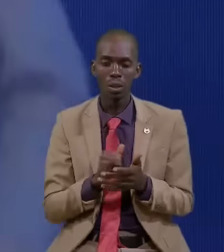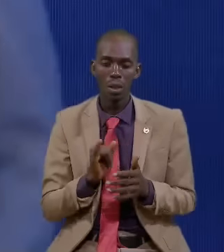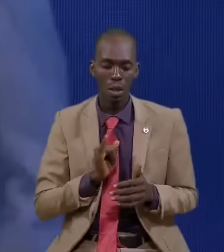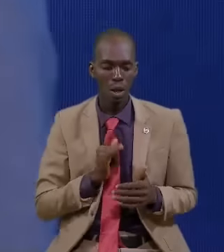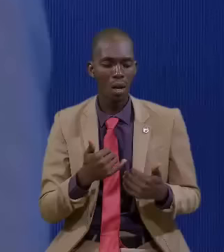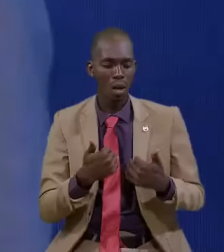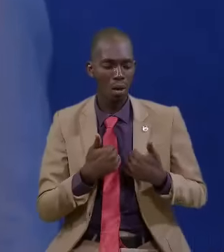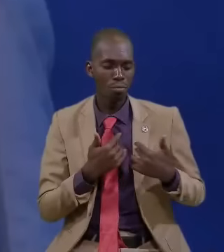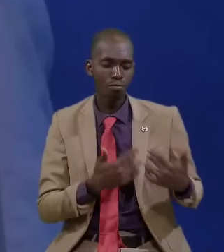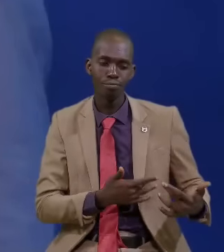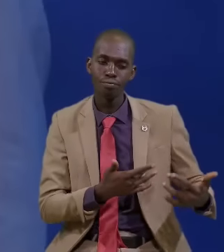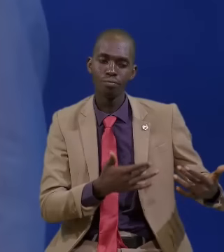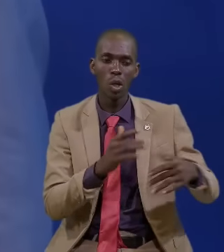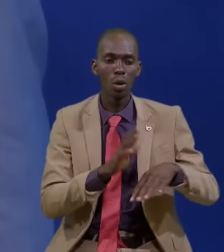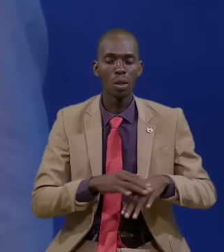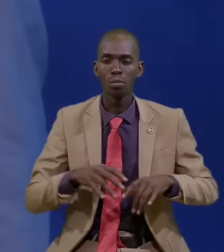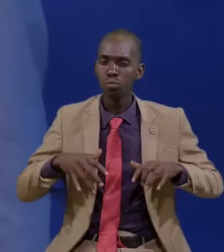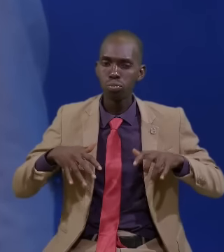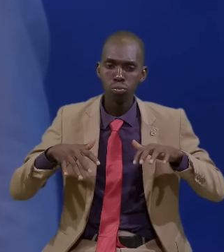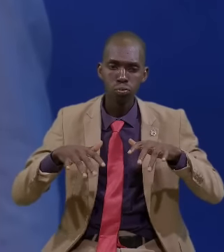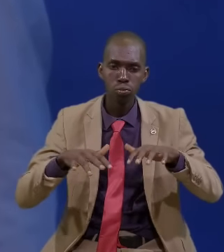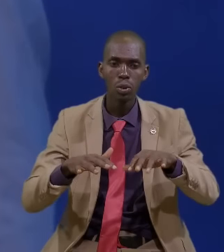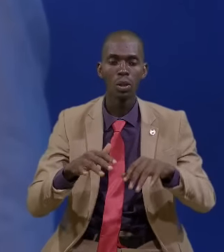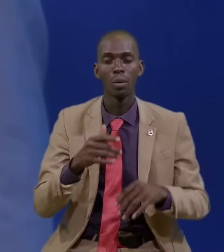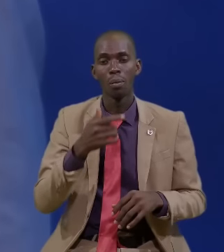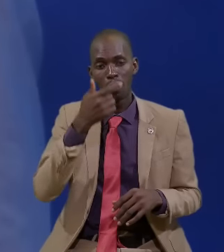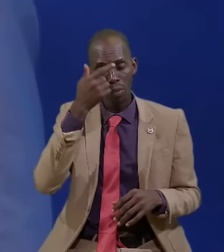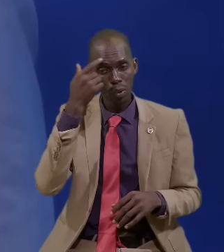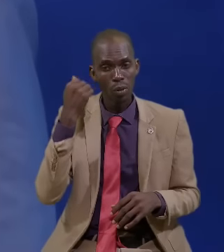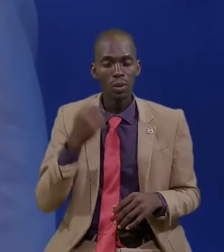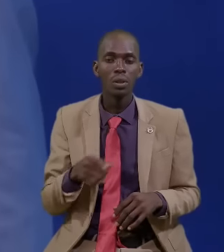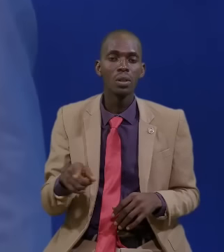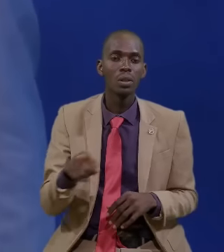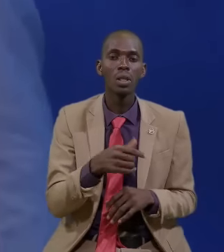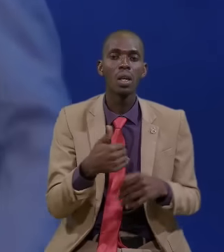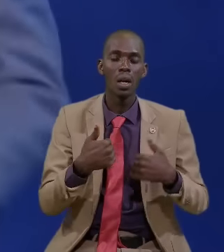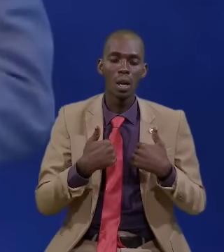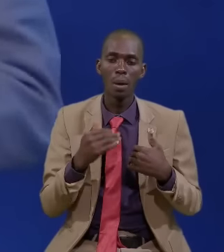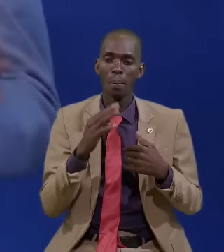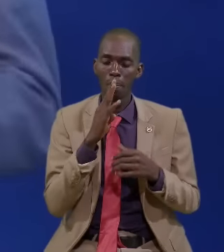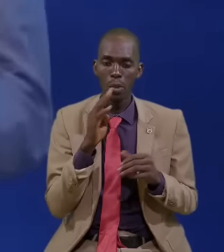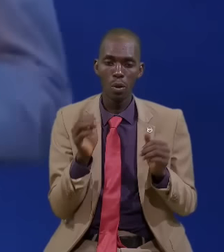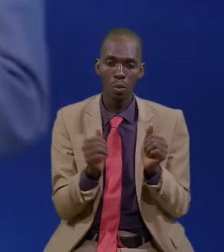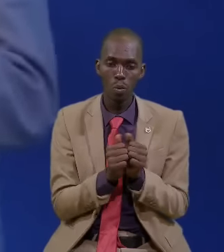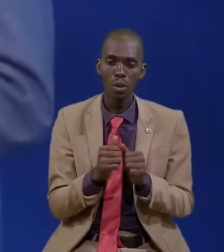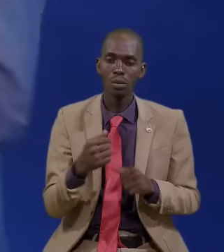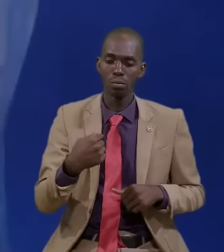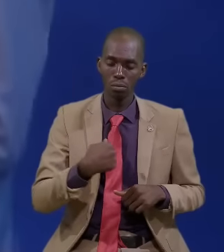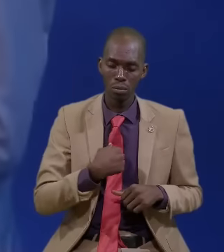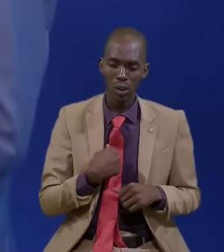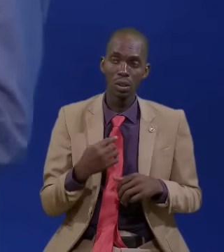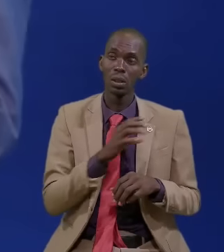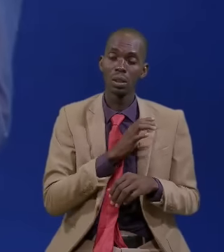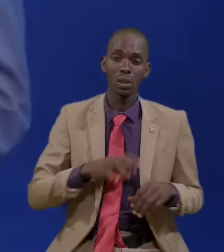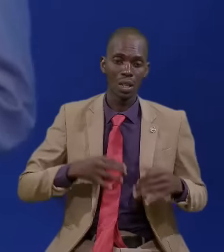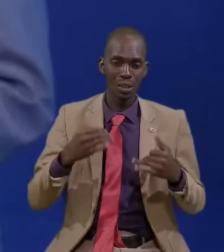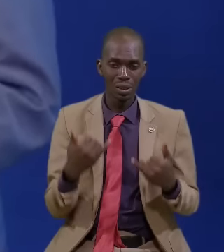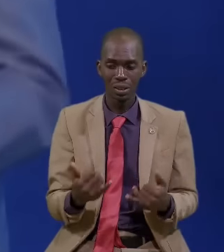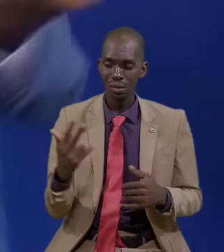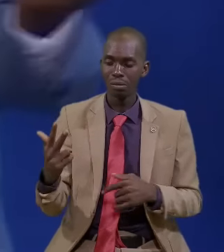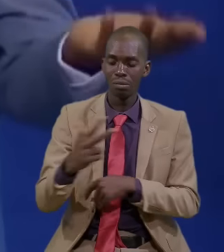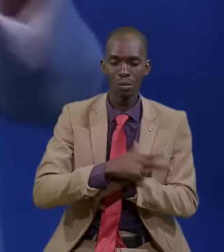multitude because they have been with me now 3 days and have nothing to eat. In verse 3,